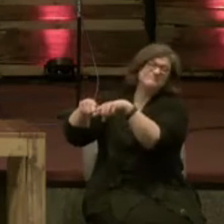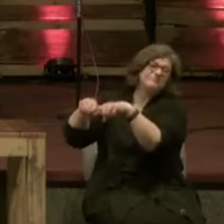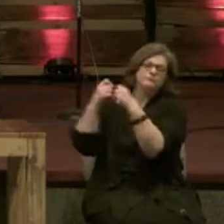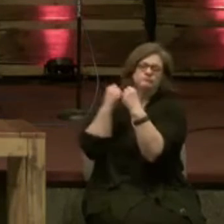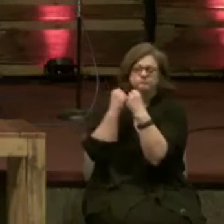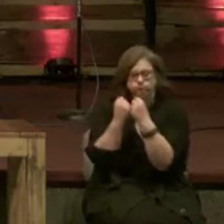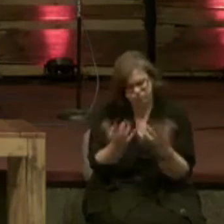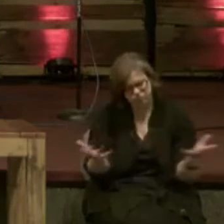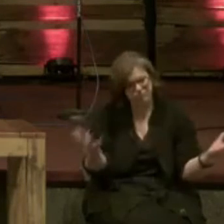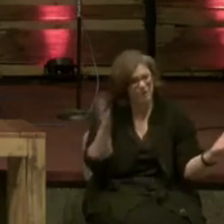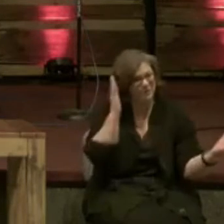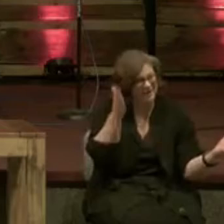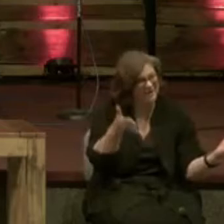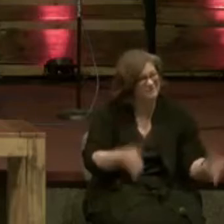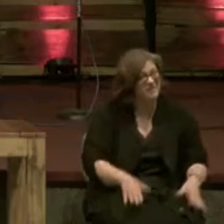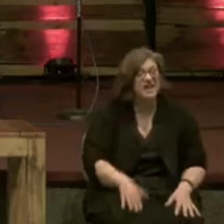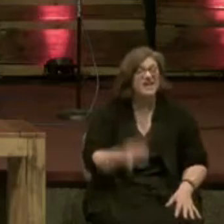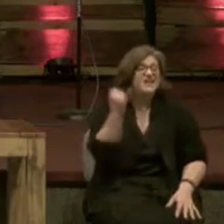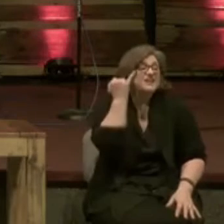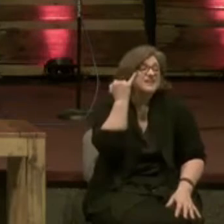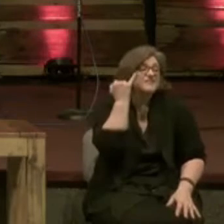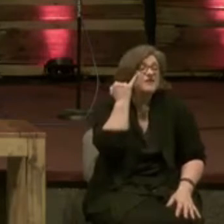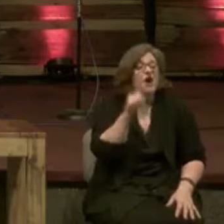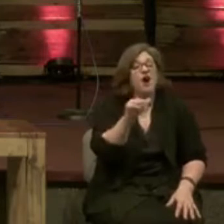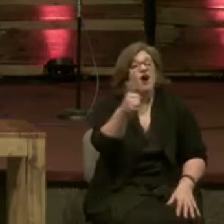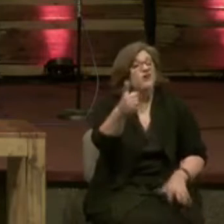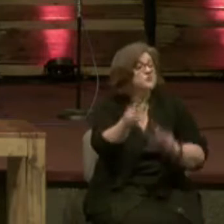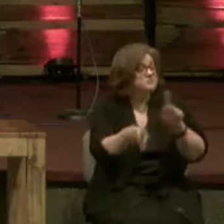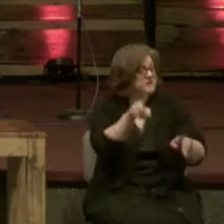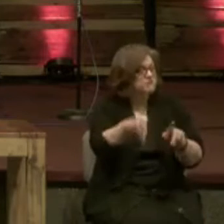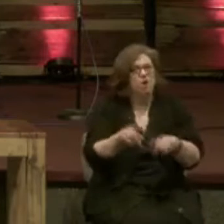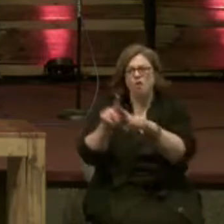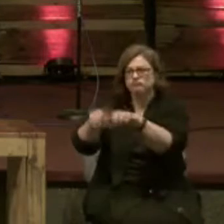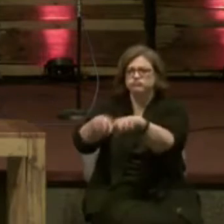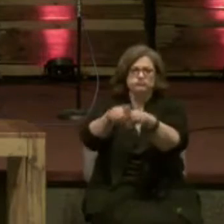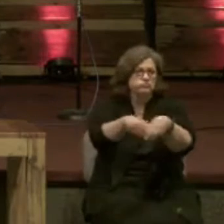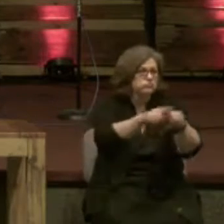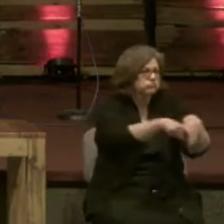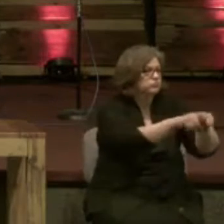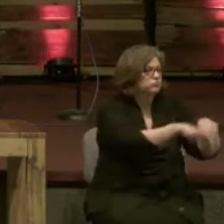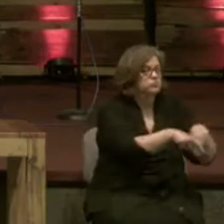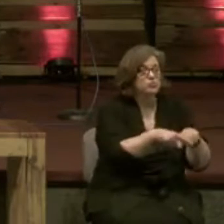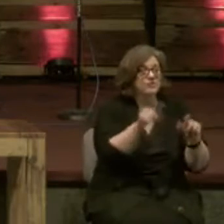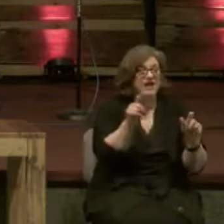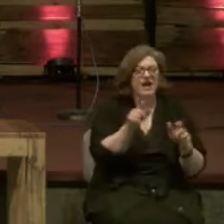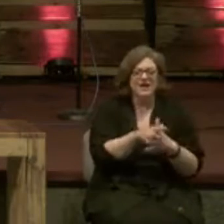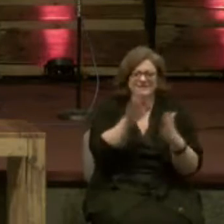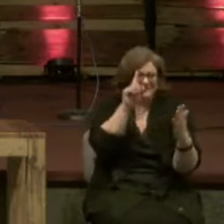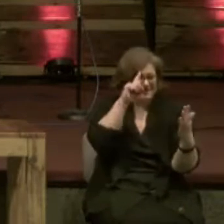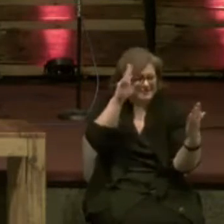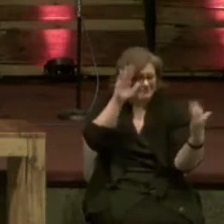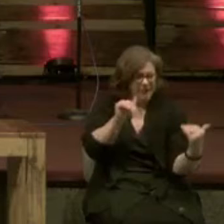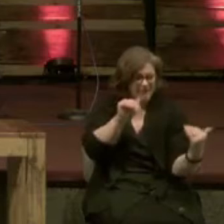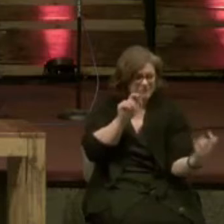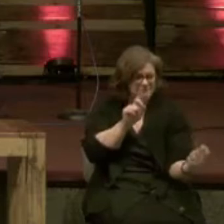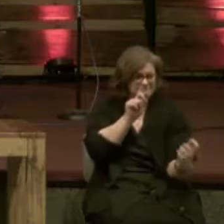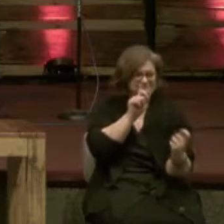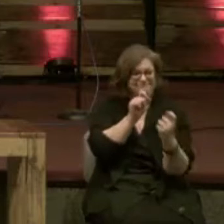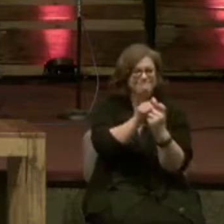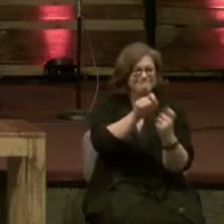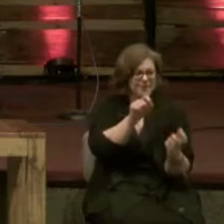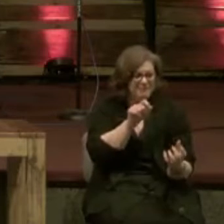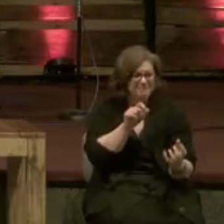then we're going to find ourselves getting disappointed. And so we grow restless, always looking for that next thing. We grow anxious